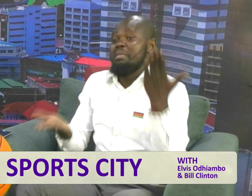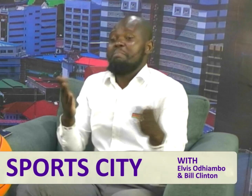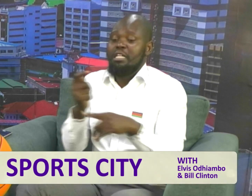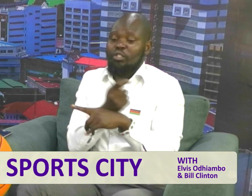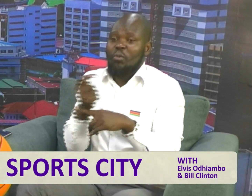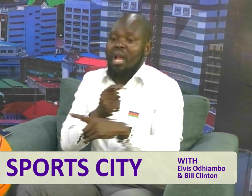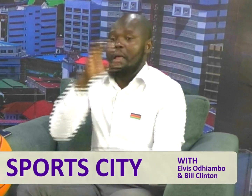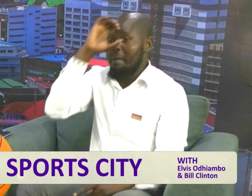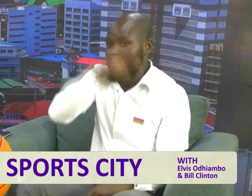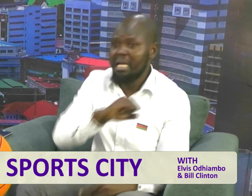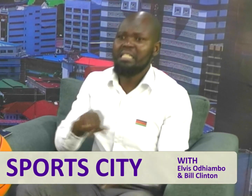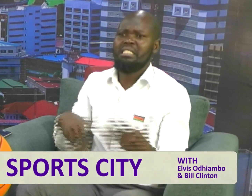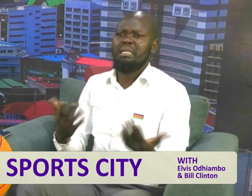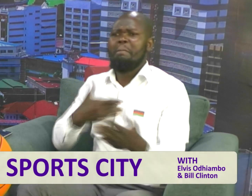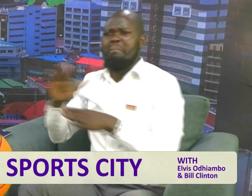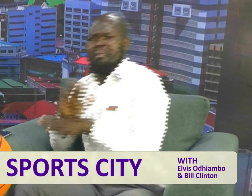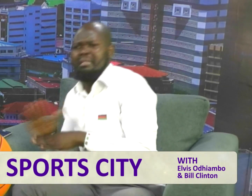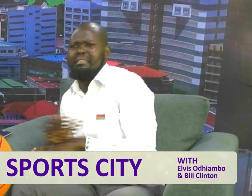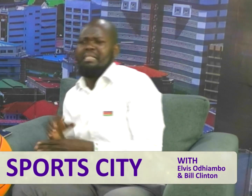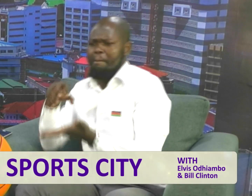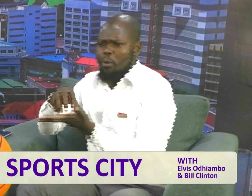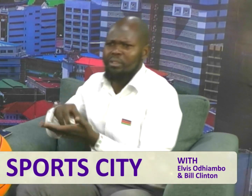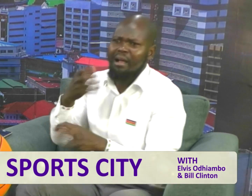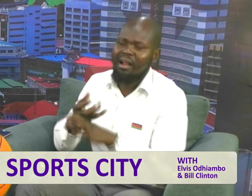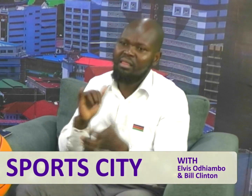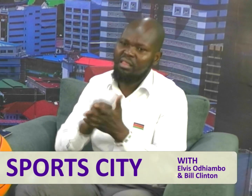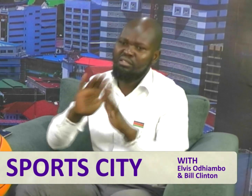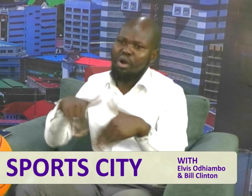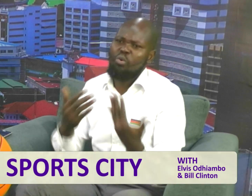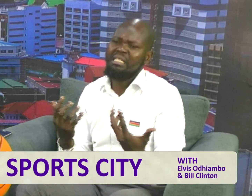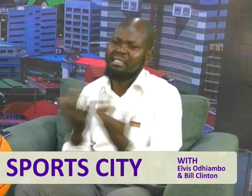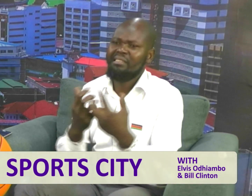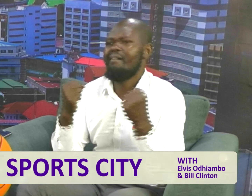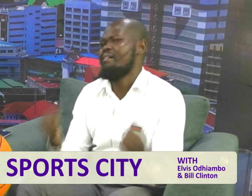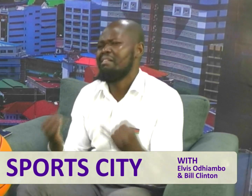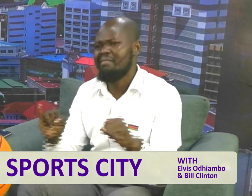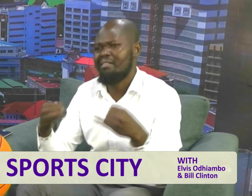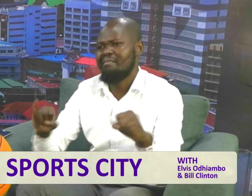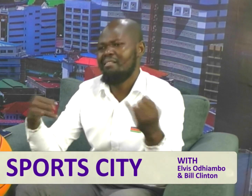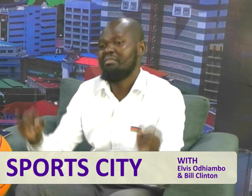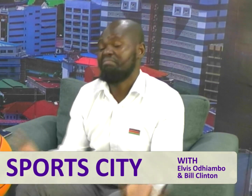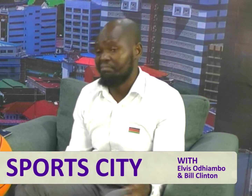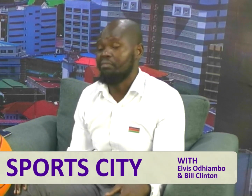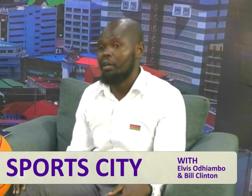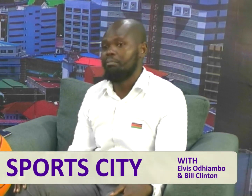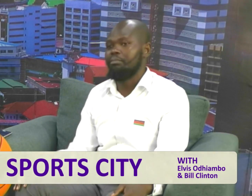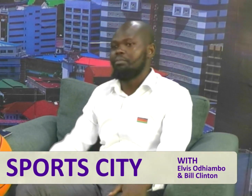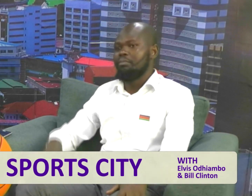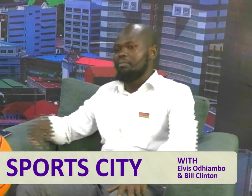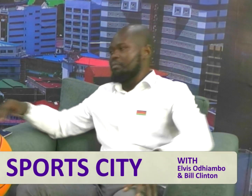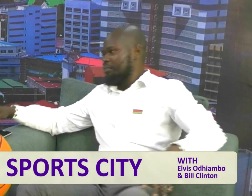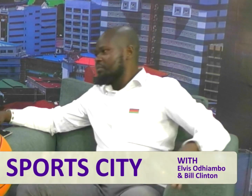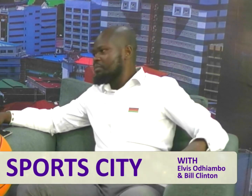will work as the team goes, but for now they really need to do a lot of fixing and a lot of changes and a lot of positions so that it can really gel and